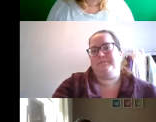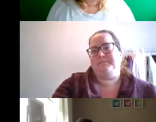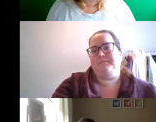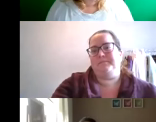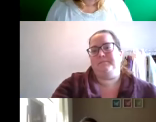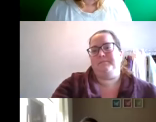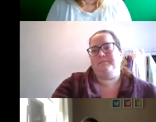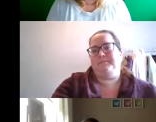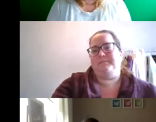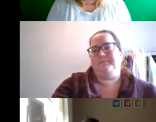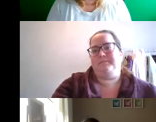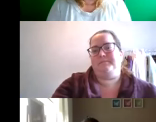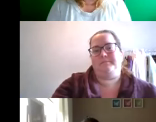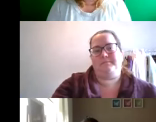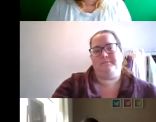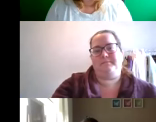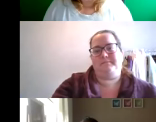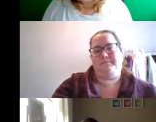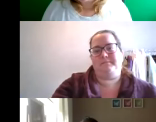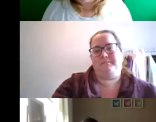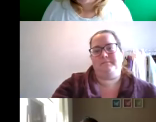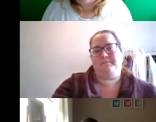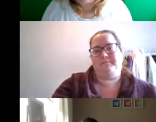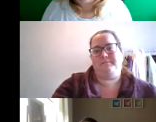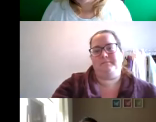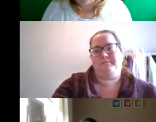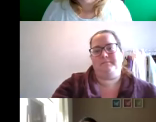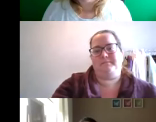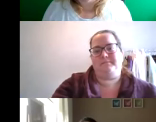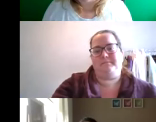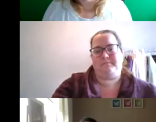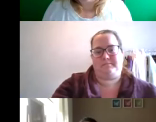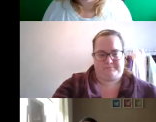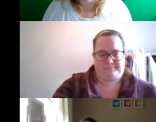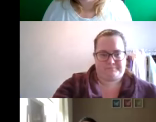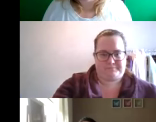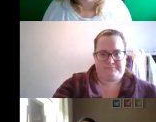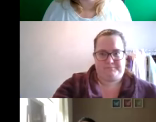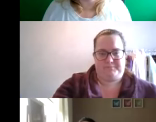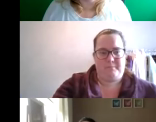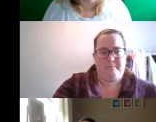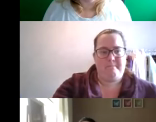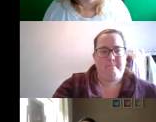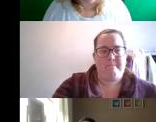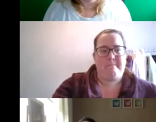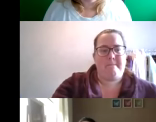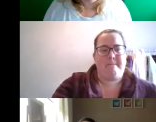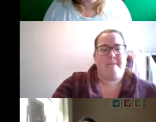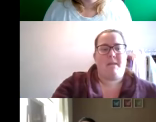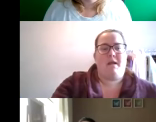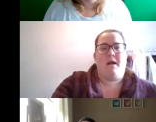frame of reference that we're thinking about. Given the time, let's stop there and see if you have any